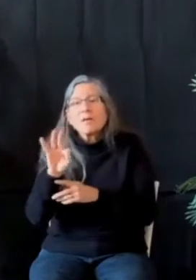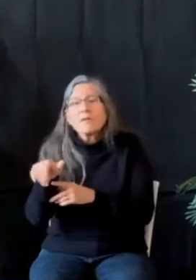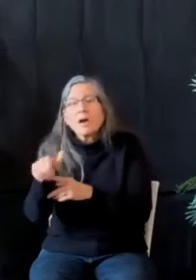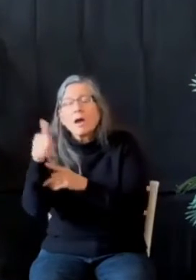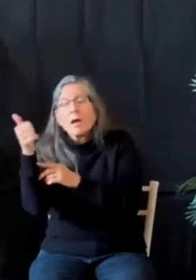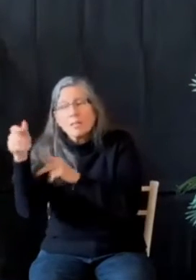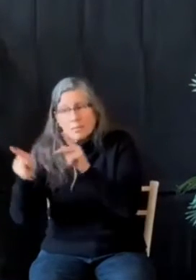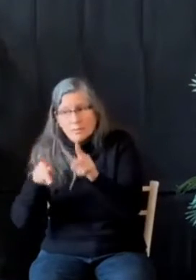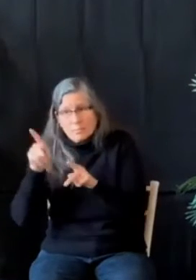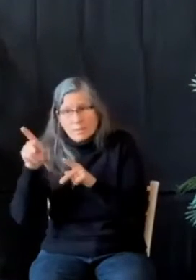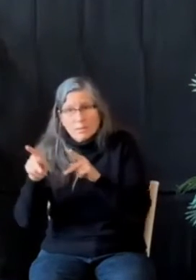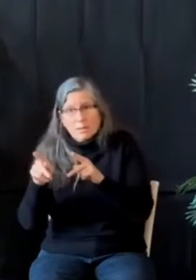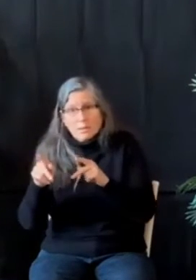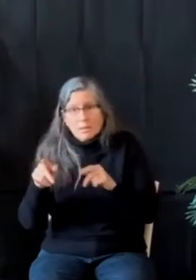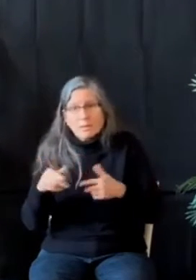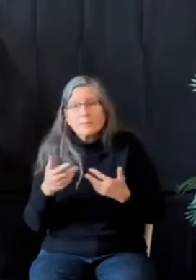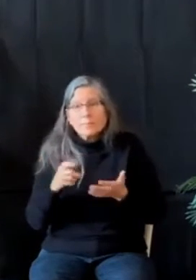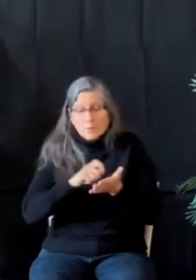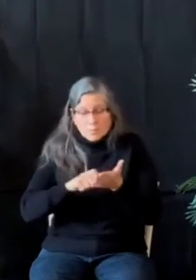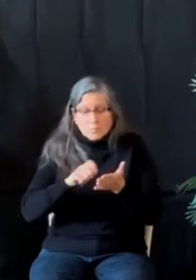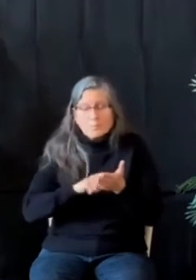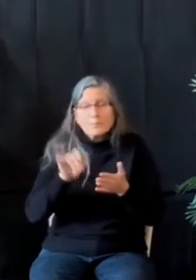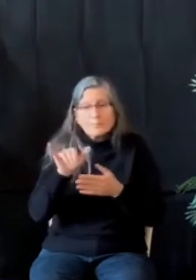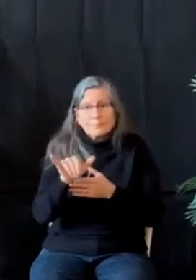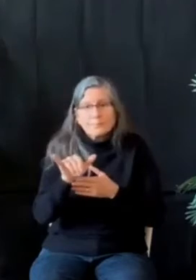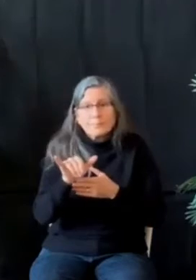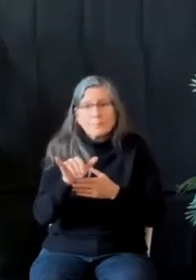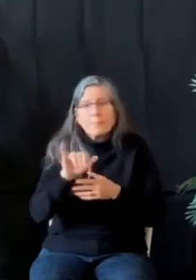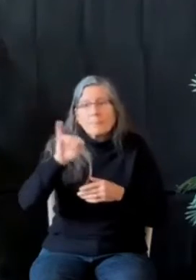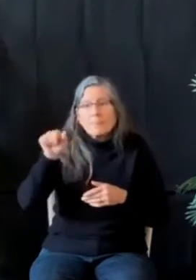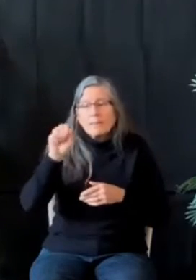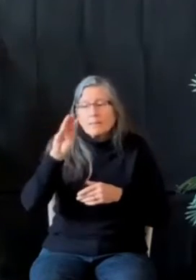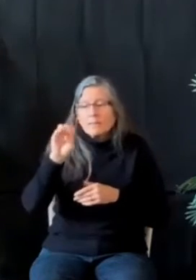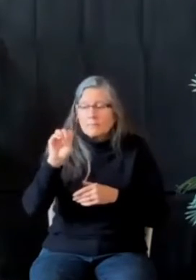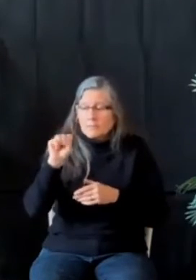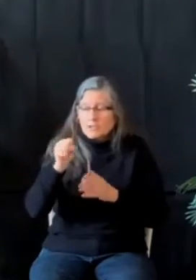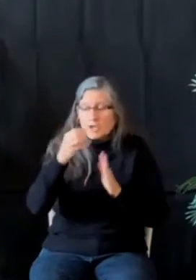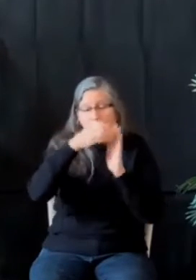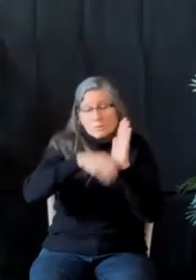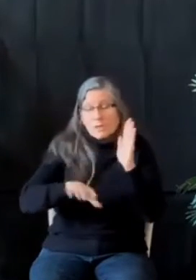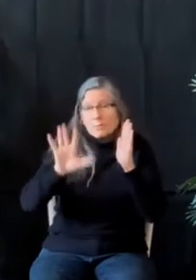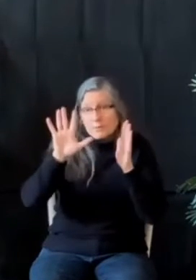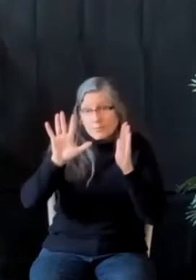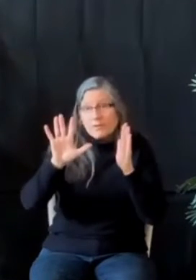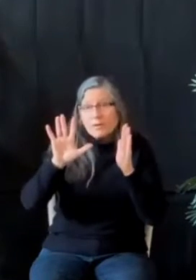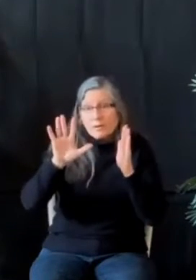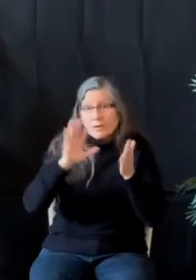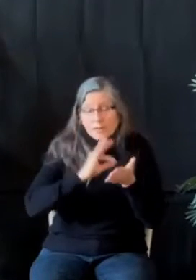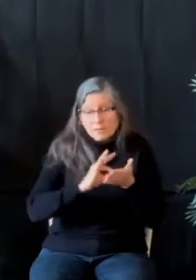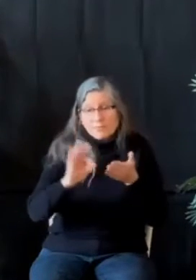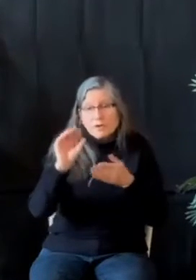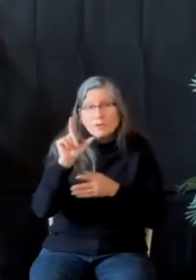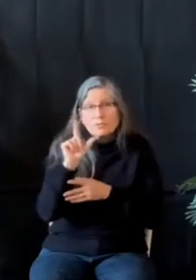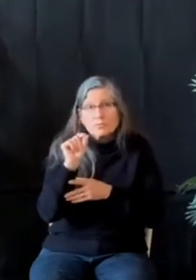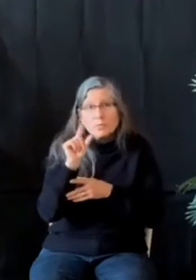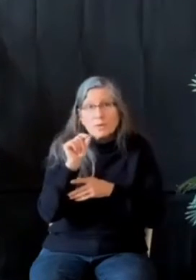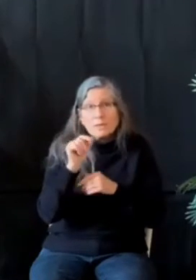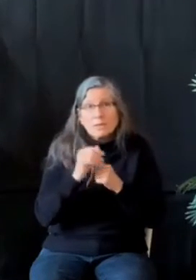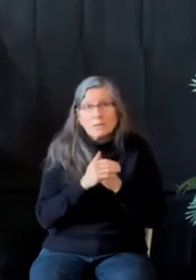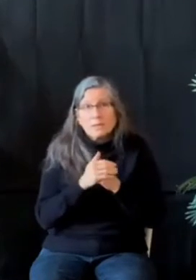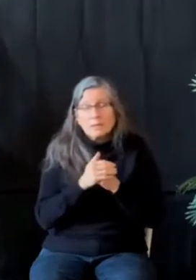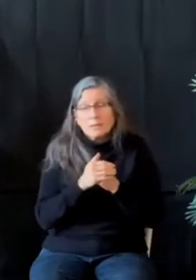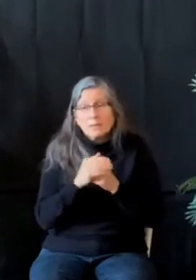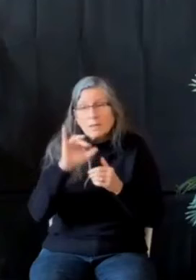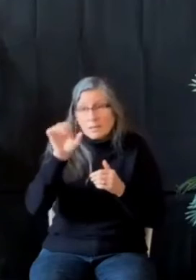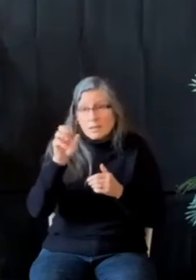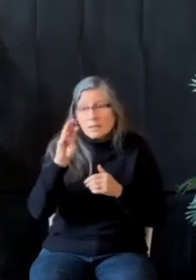Did you know that? Write this down. James chapter 5 and verse 20. In